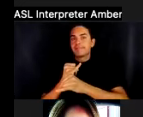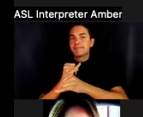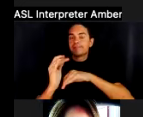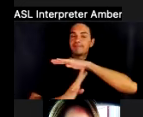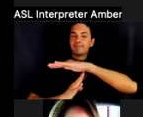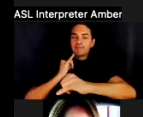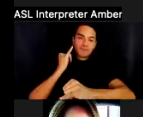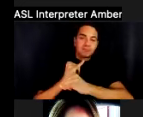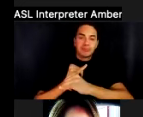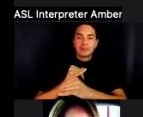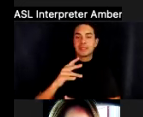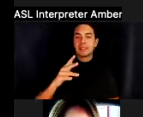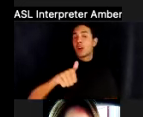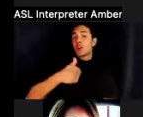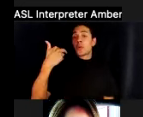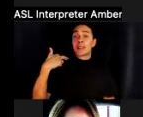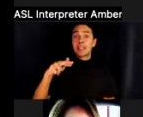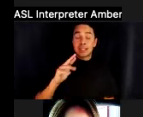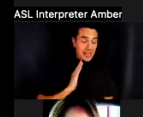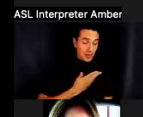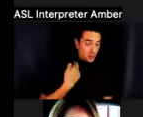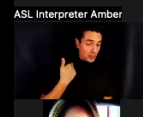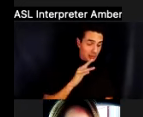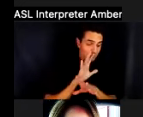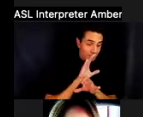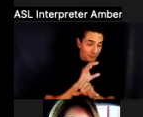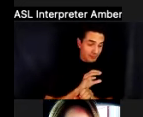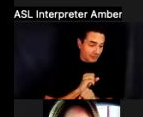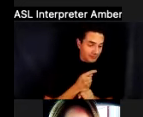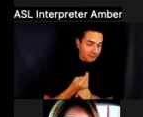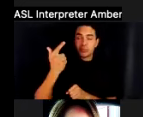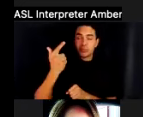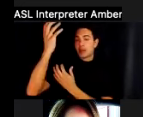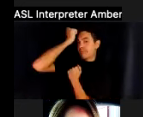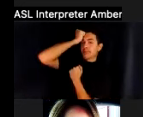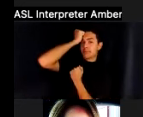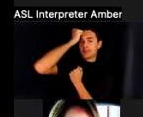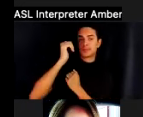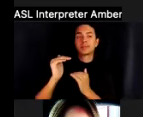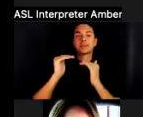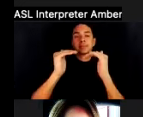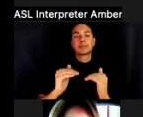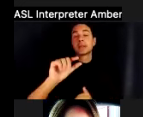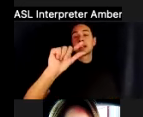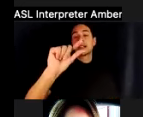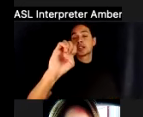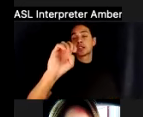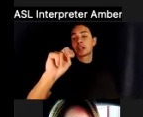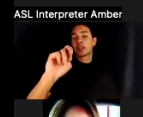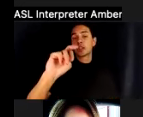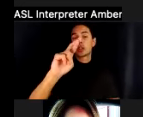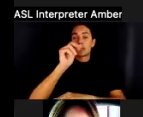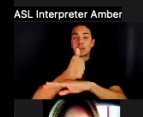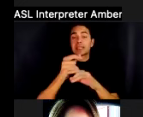right? We weren't allowed to practice ours. And then gender-based hatreds, homophobia,